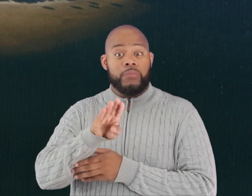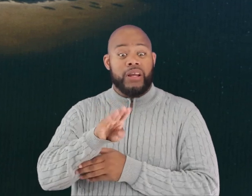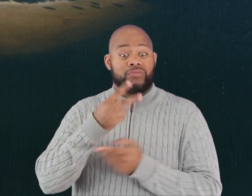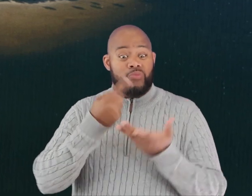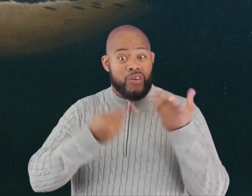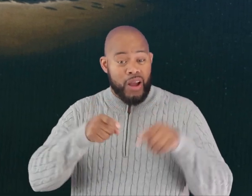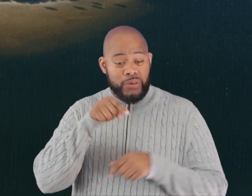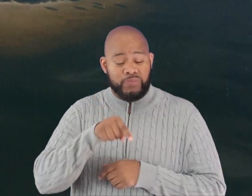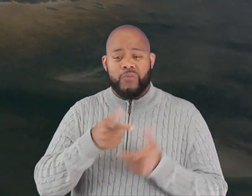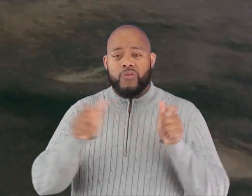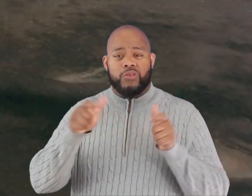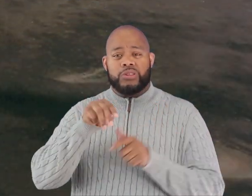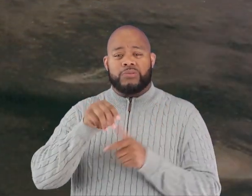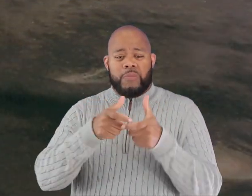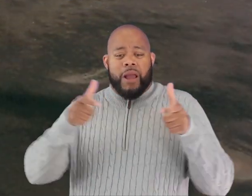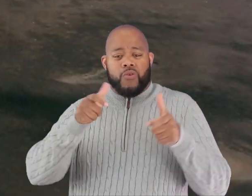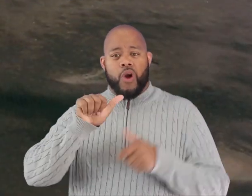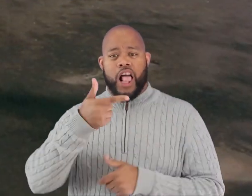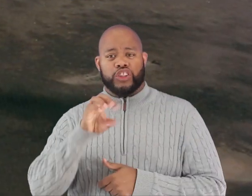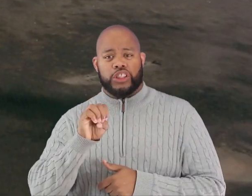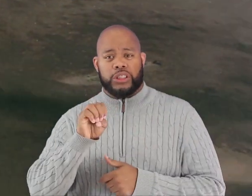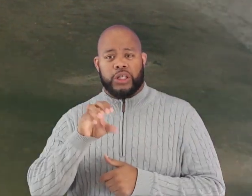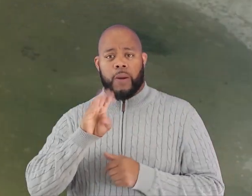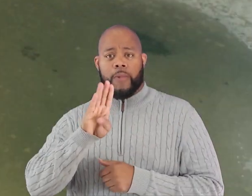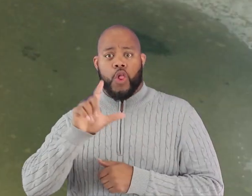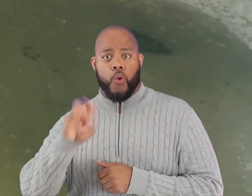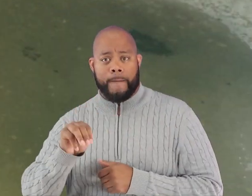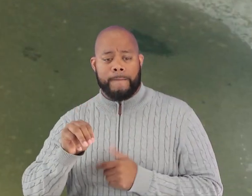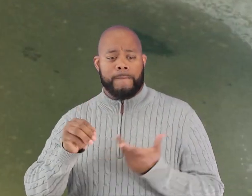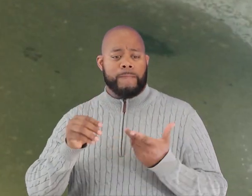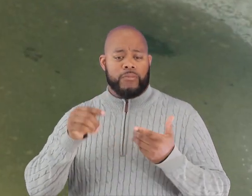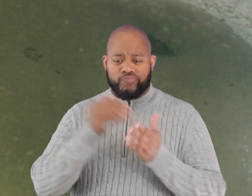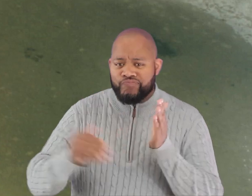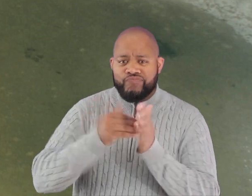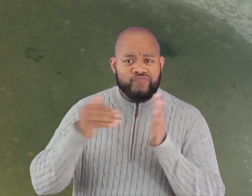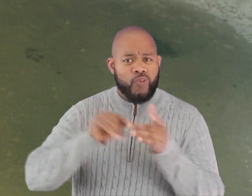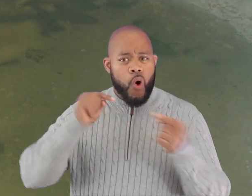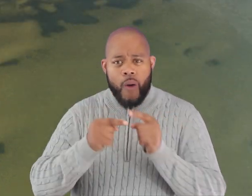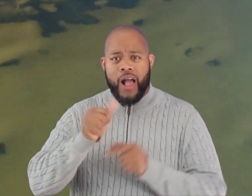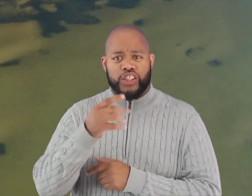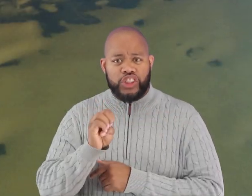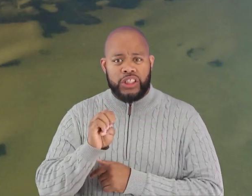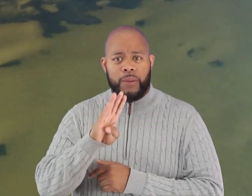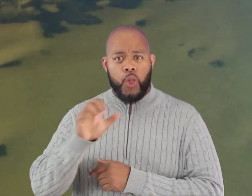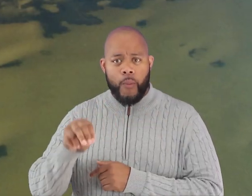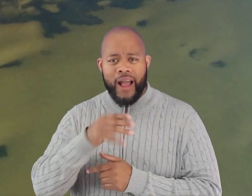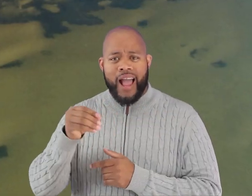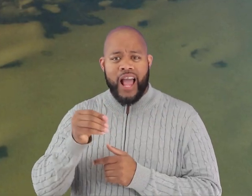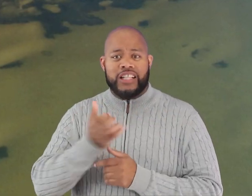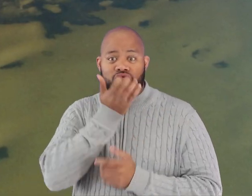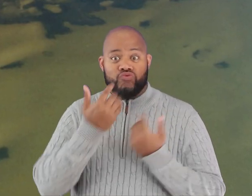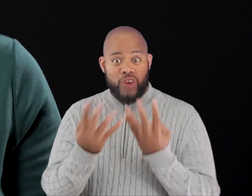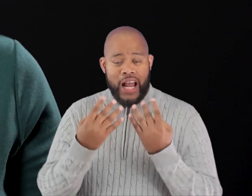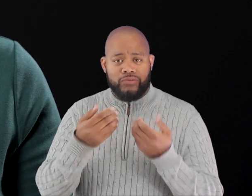was experiencing large macroalgae blooms, recurring harmful algae blooms, and seagrass loss for quite